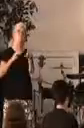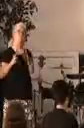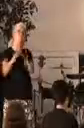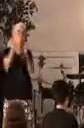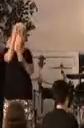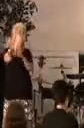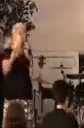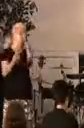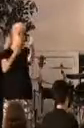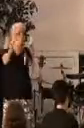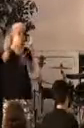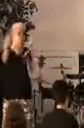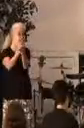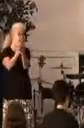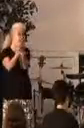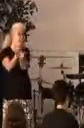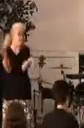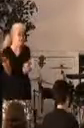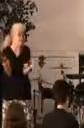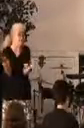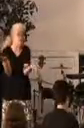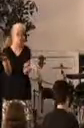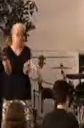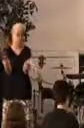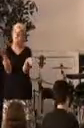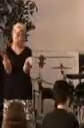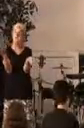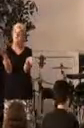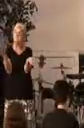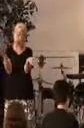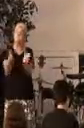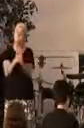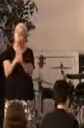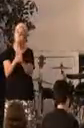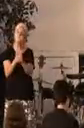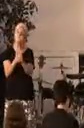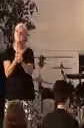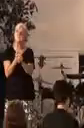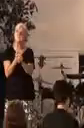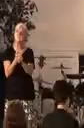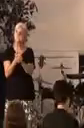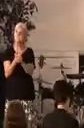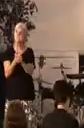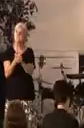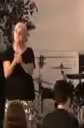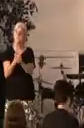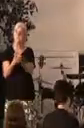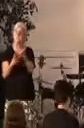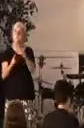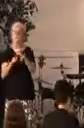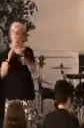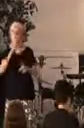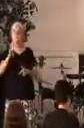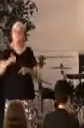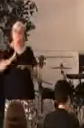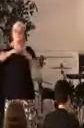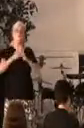Loose our tongues when they need to be loosed. And bind up our tongues when we need to be